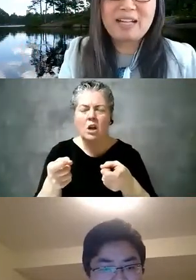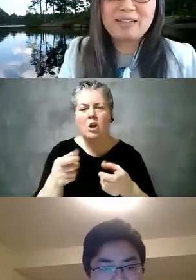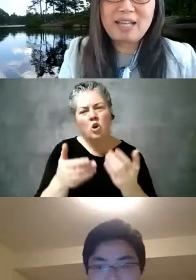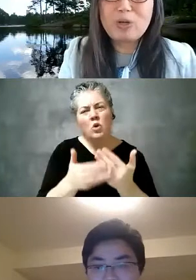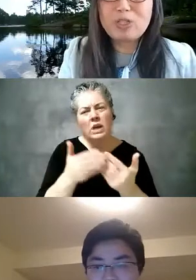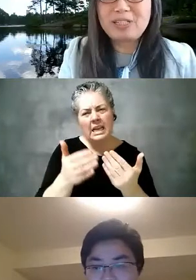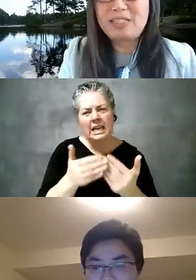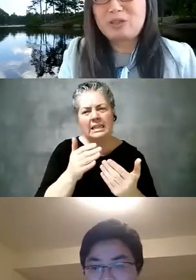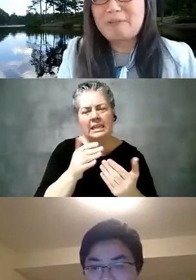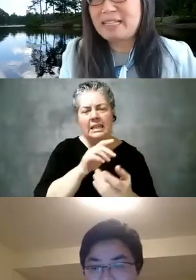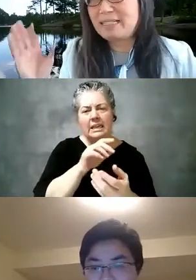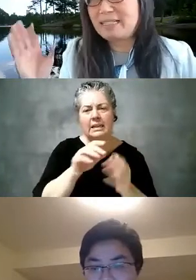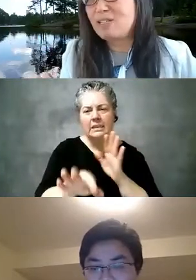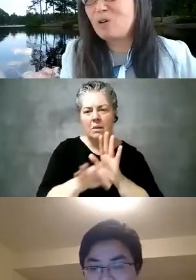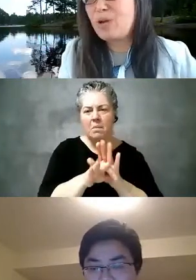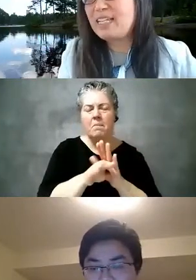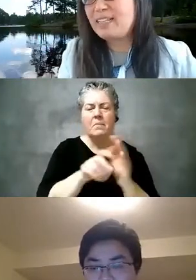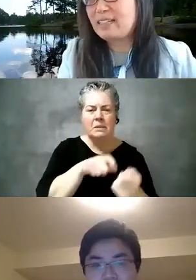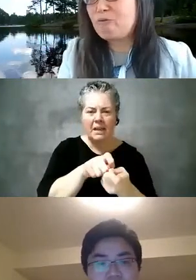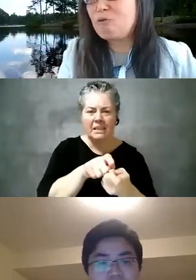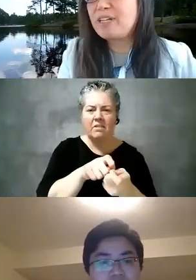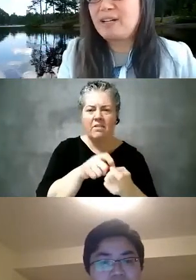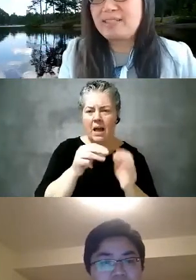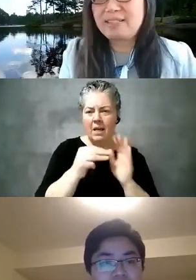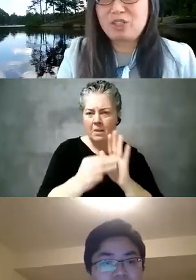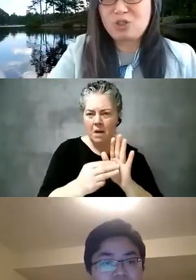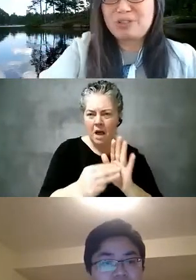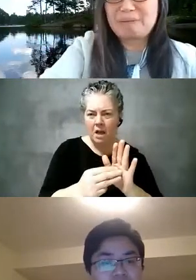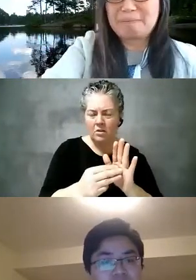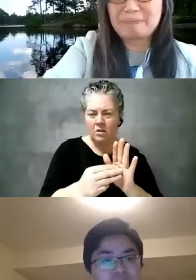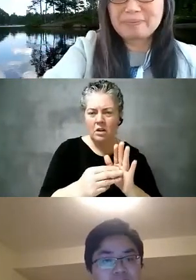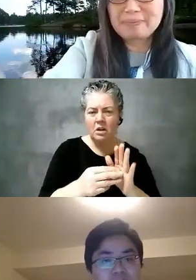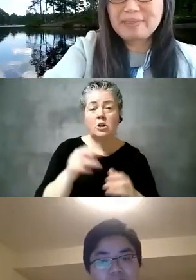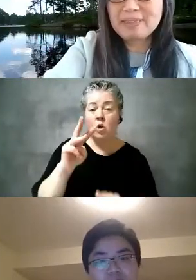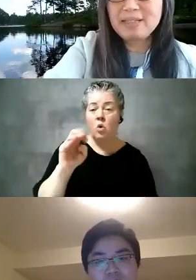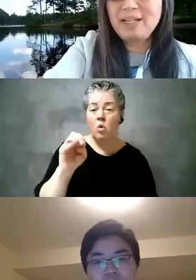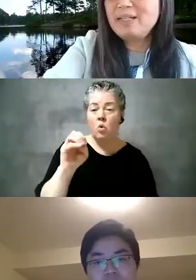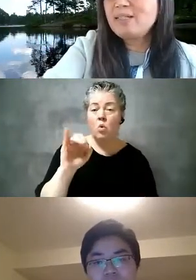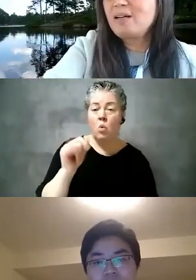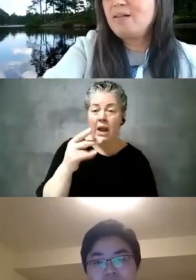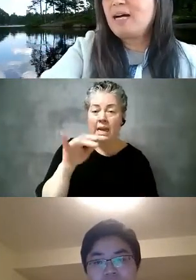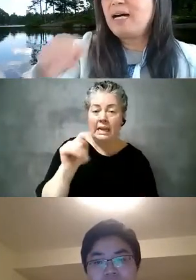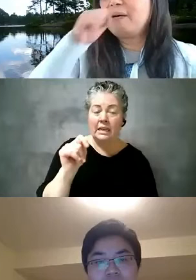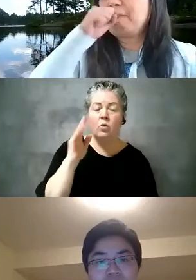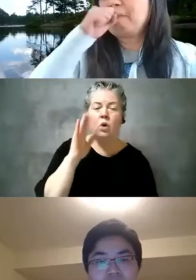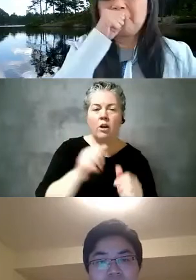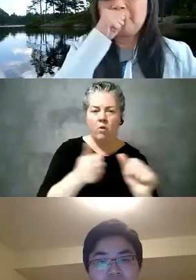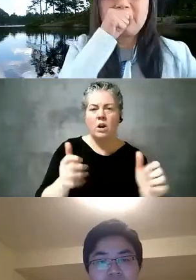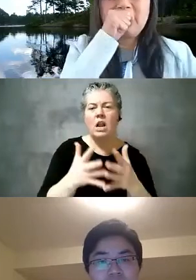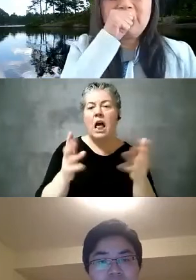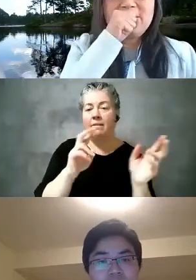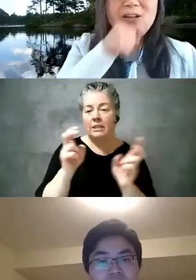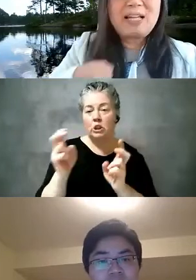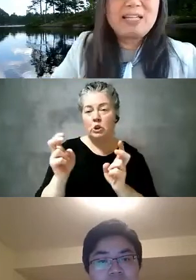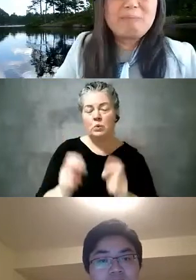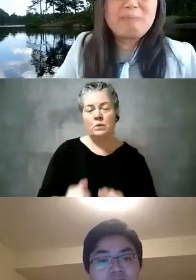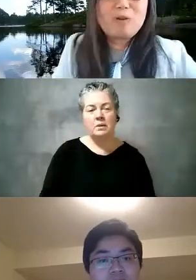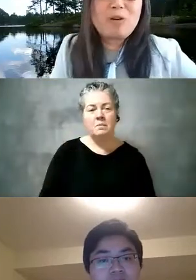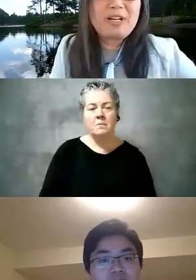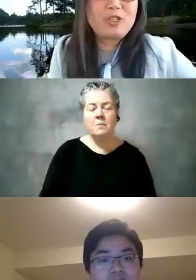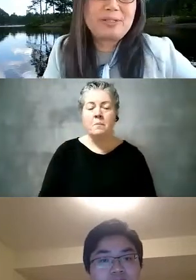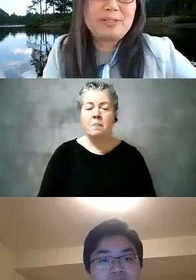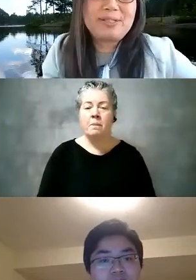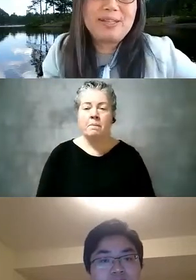the model, which could lead to bias. So weighting avoid all these issues. So, so a number